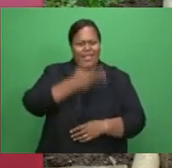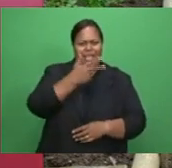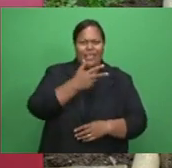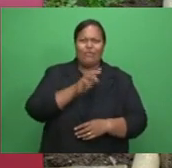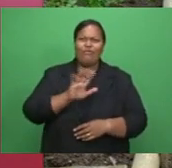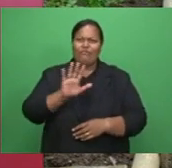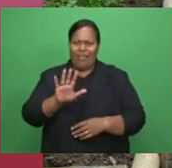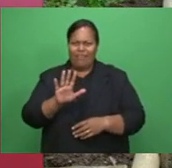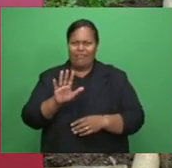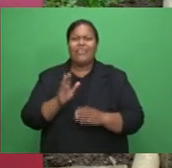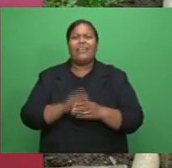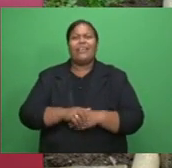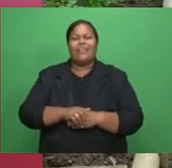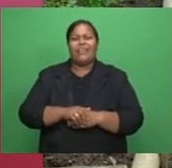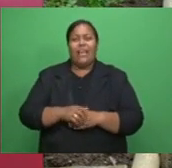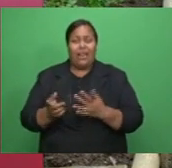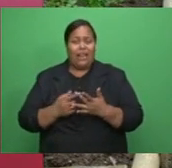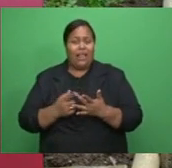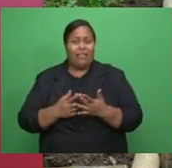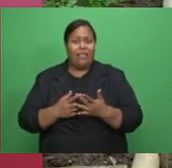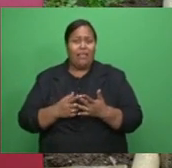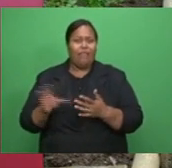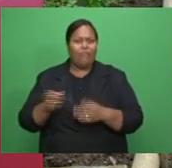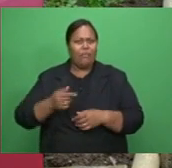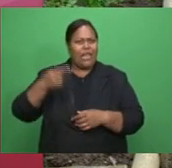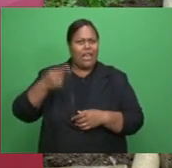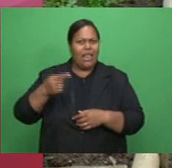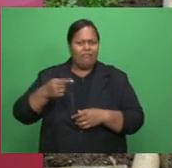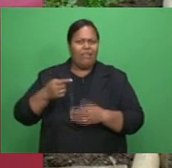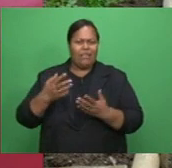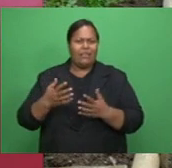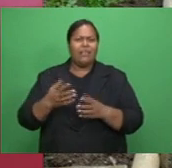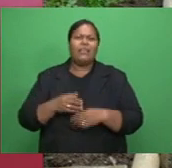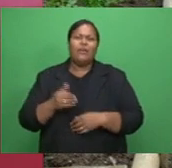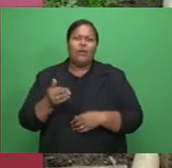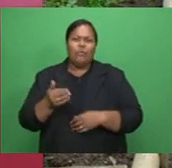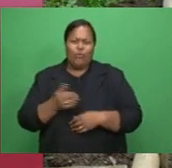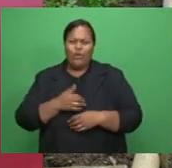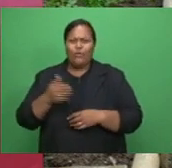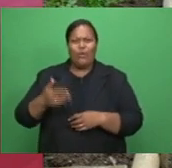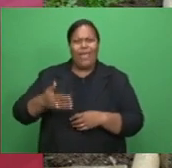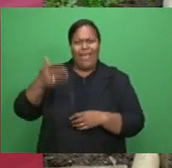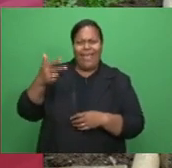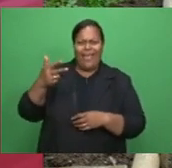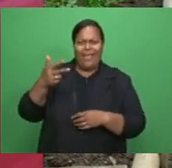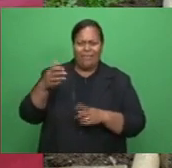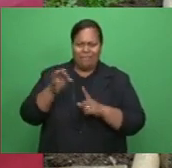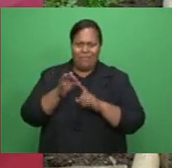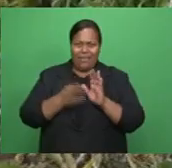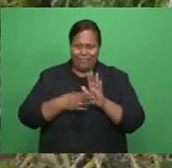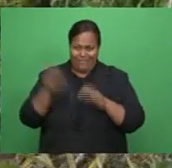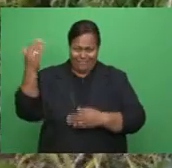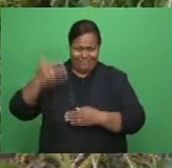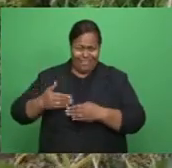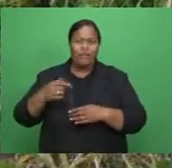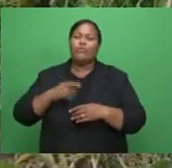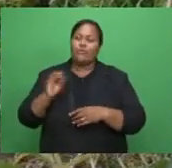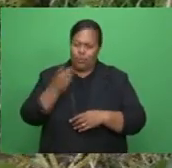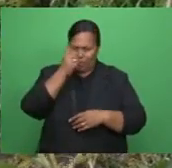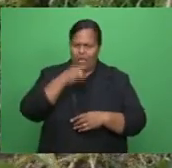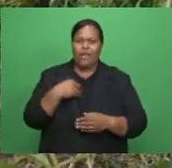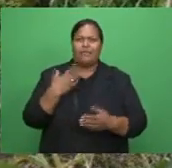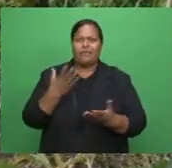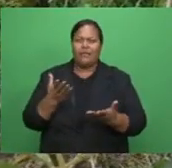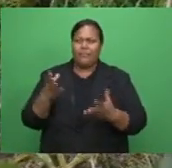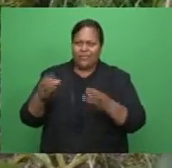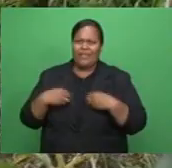p.m. and another shift which is happening from 11 a.m. to 8 p.m. so that we try and accommodate this increased demand which we